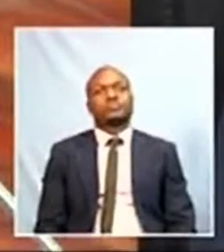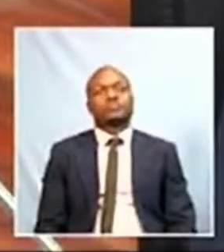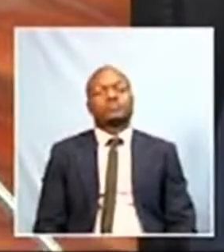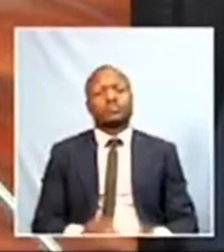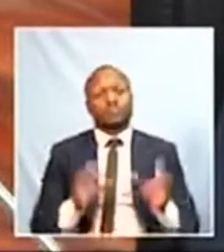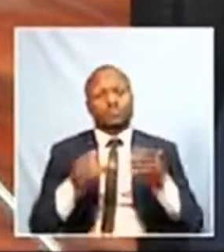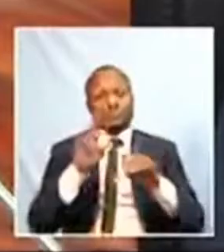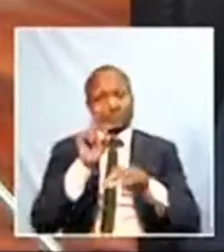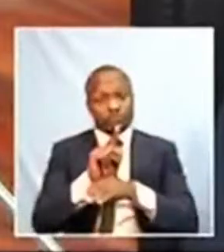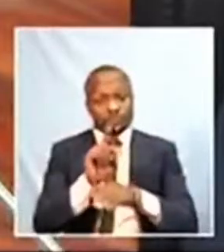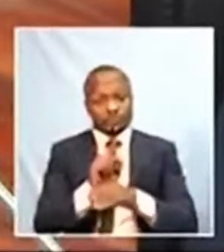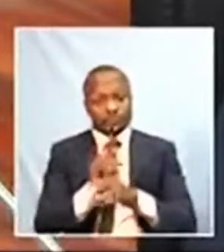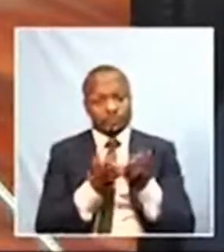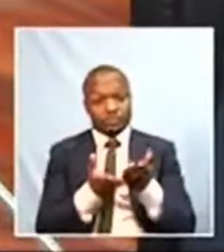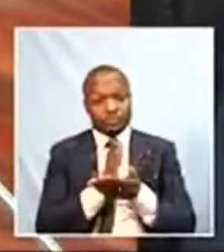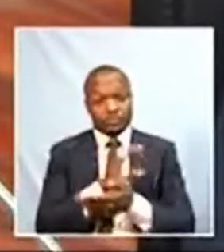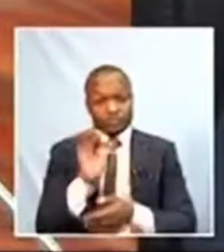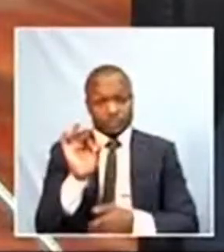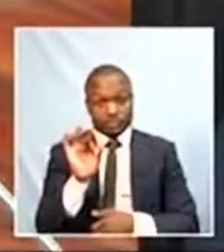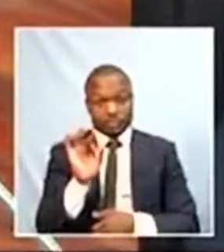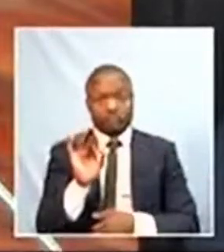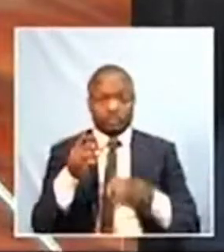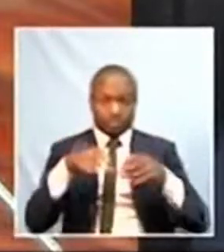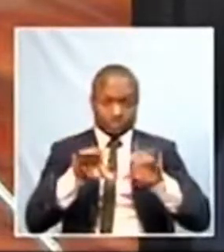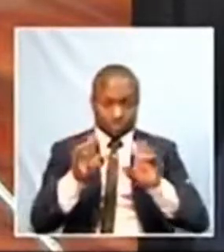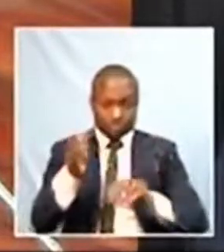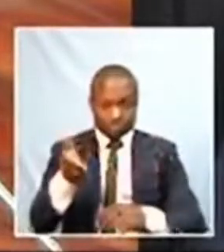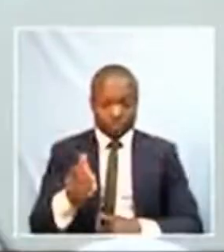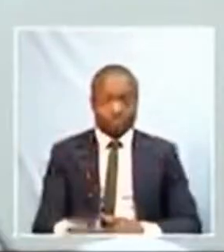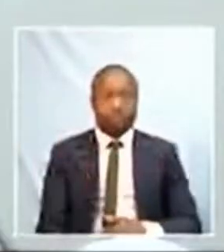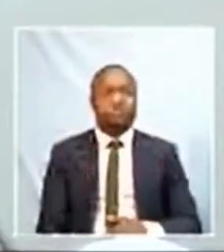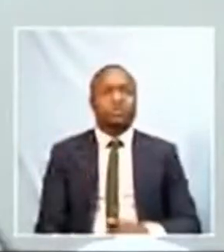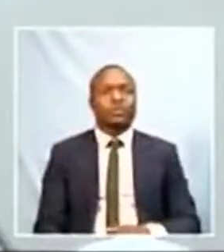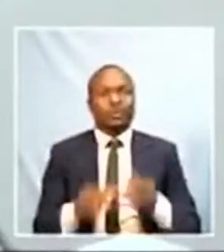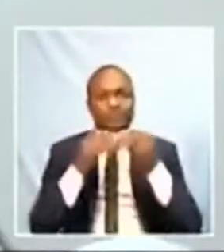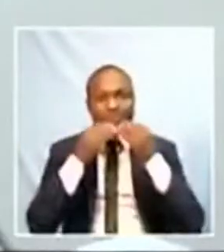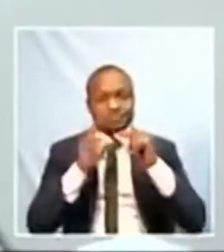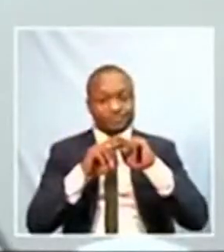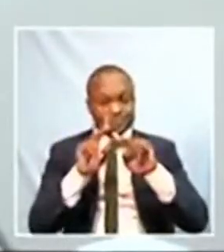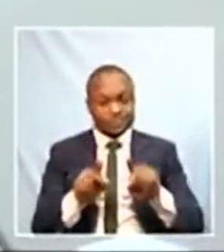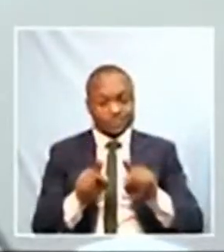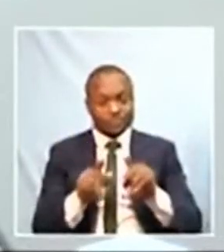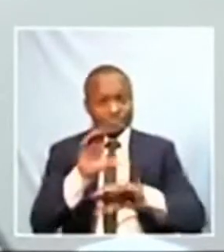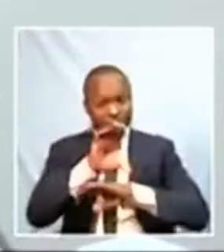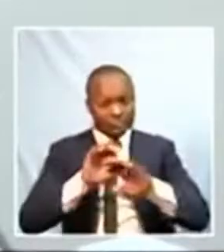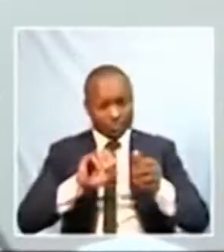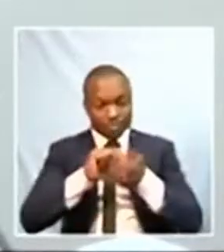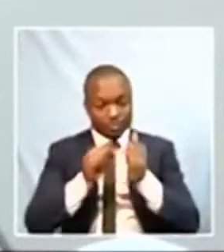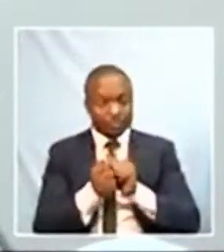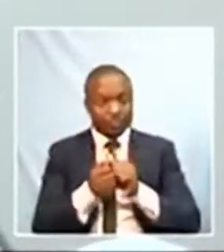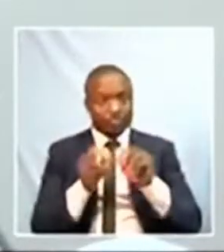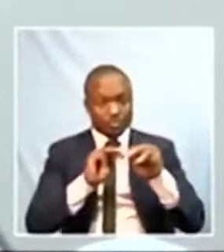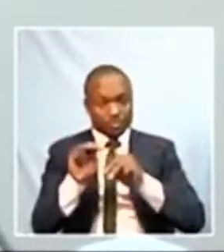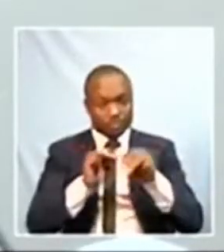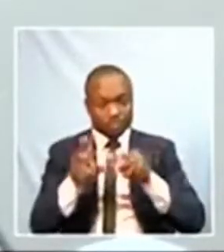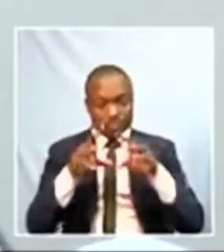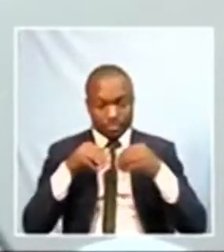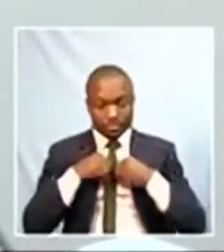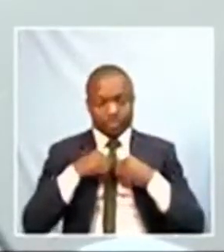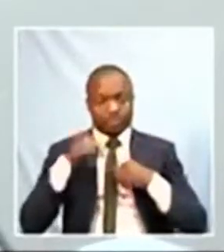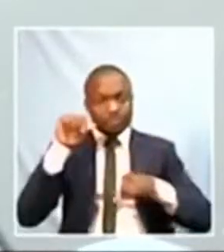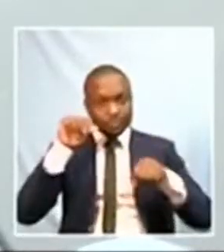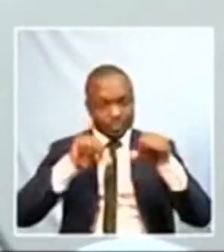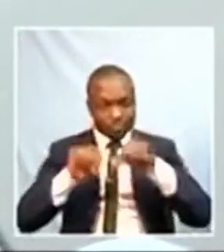Community projects should be on page 19. Okay, go ahead. Thank you, Chair. The cause of the query, management acknowledges